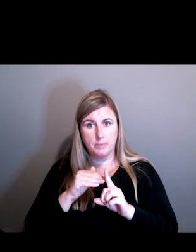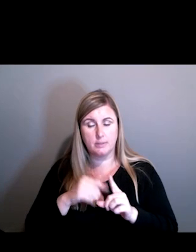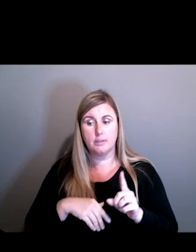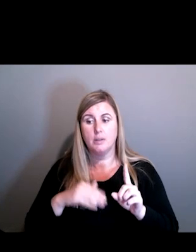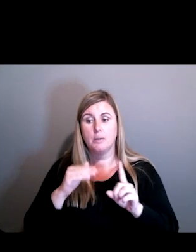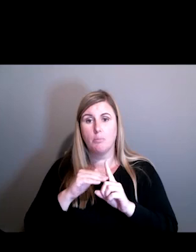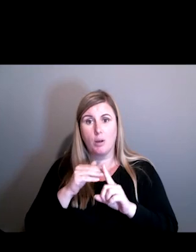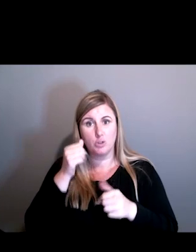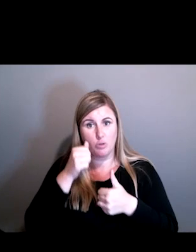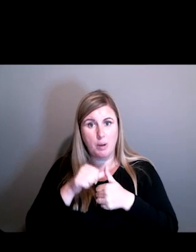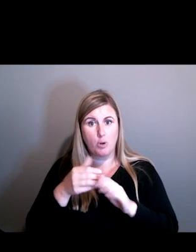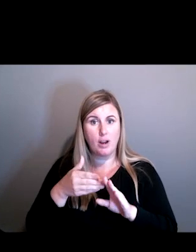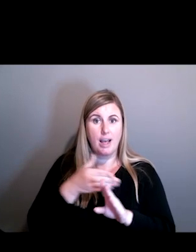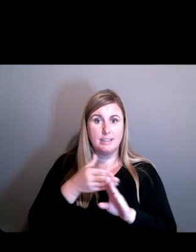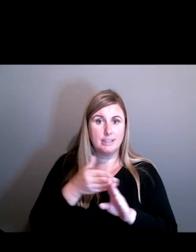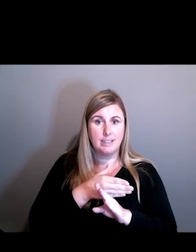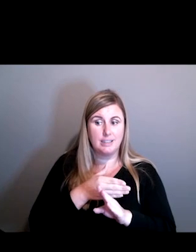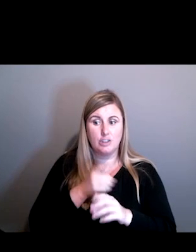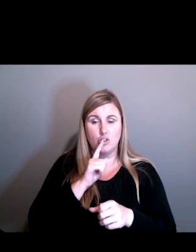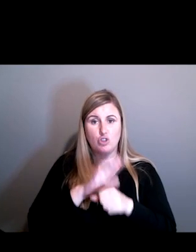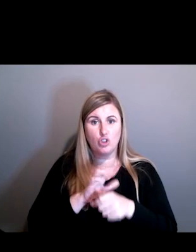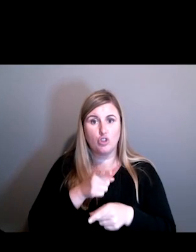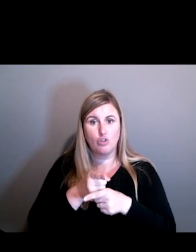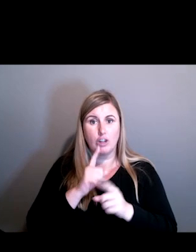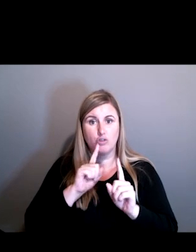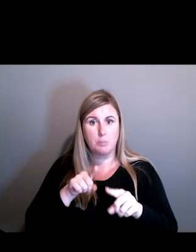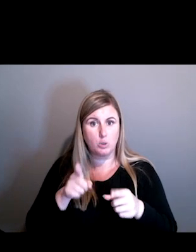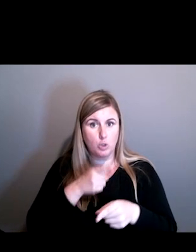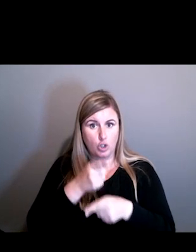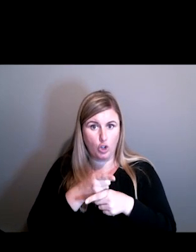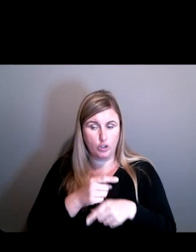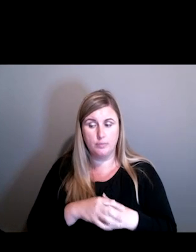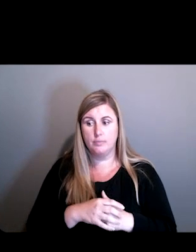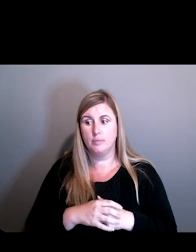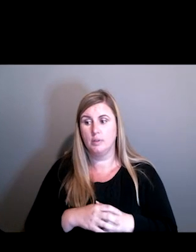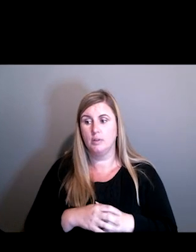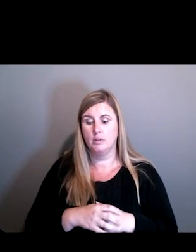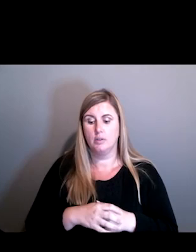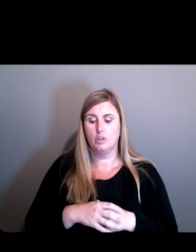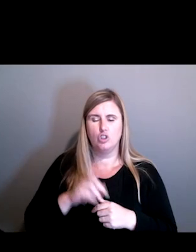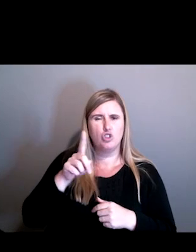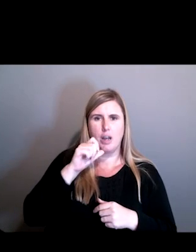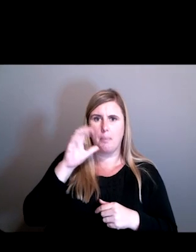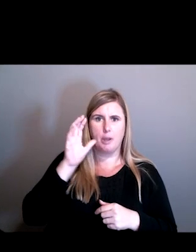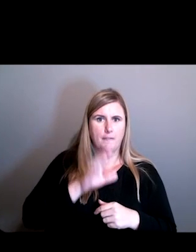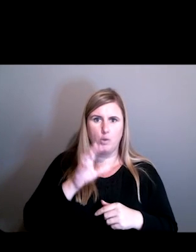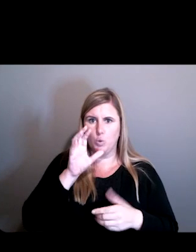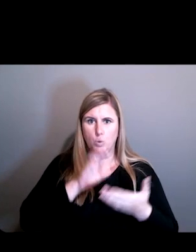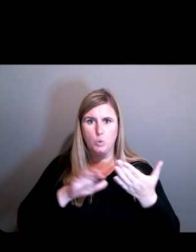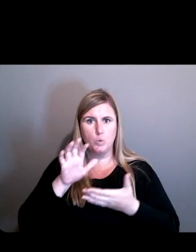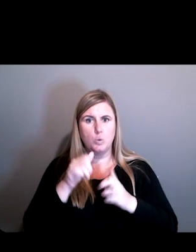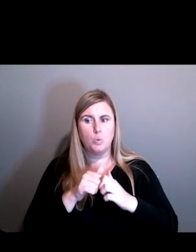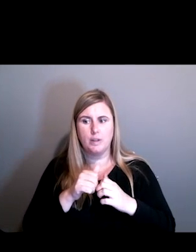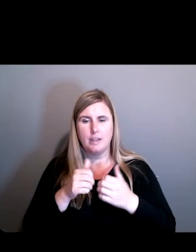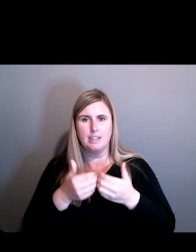First, we need to talk about prompts. Prompts, remember, are antecedents that ensure the correct response will occur and